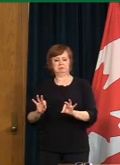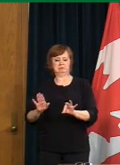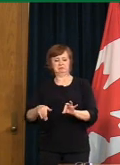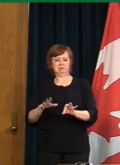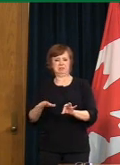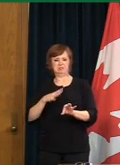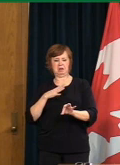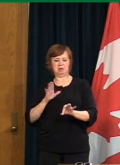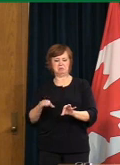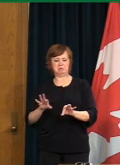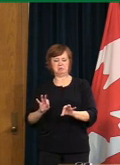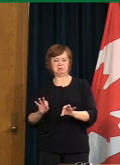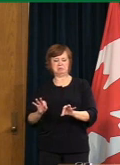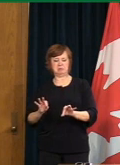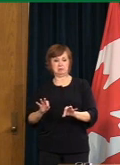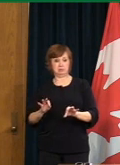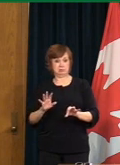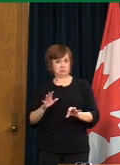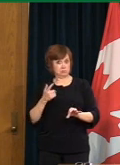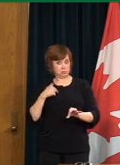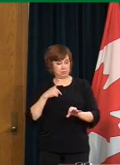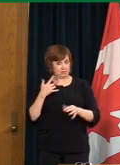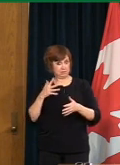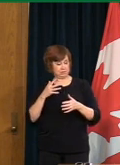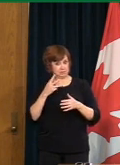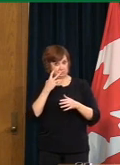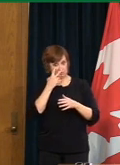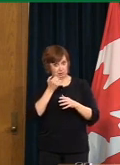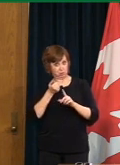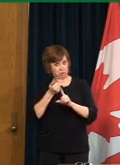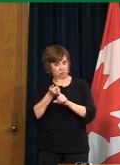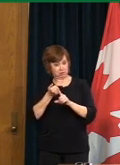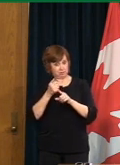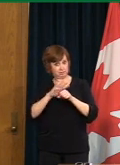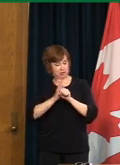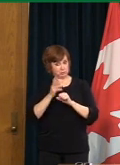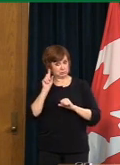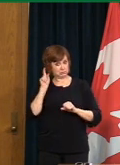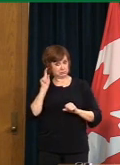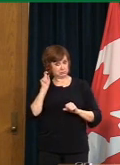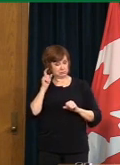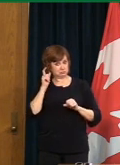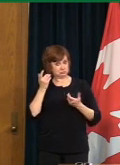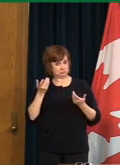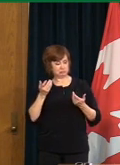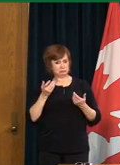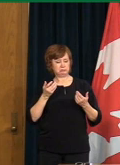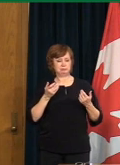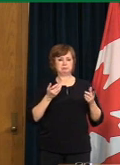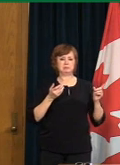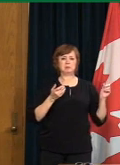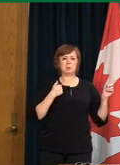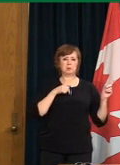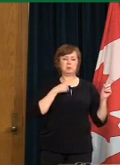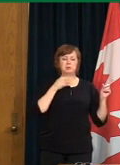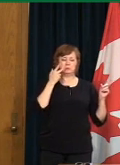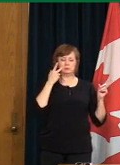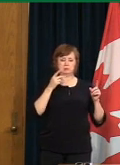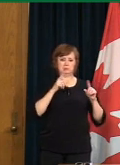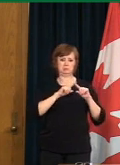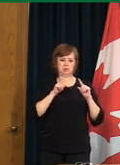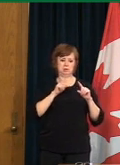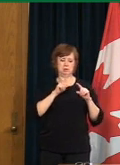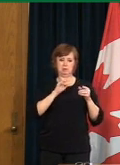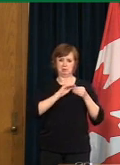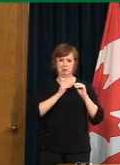all acknowledge that the COVID case numbers can rise very quickly, and we've seen that now in Saskatchewan, and we've seen that in other jurisdictions.